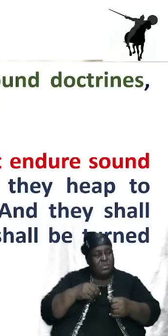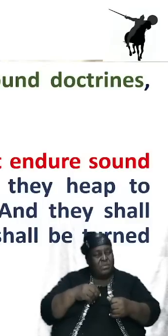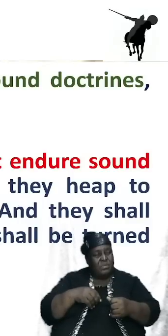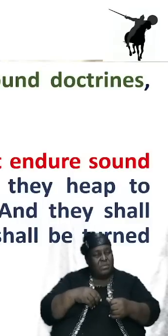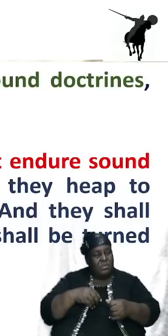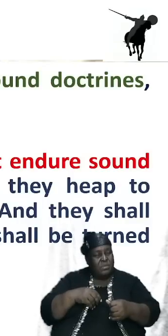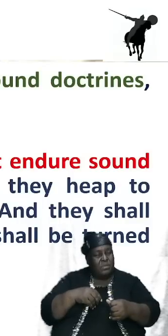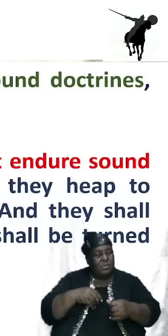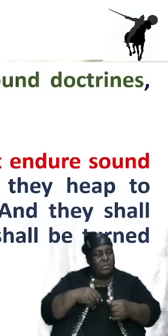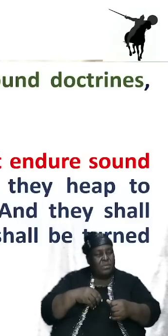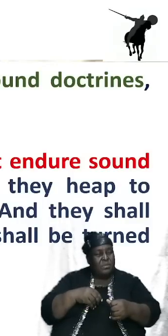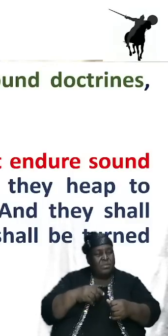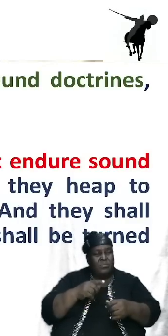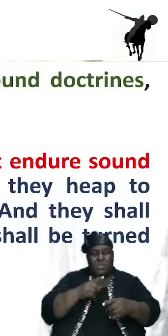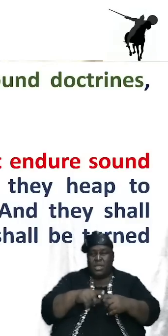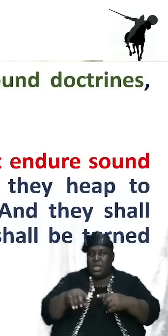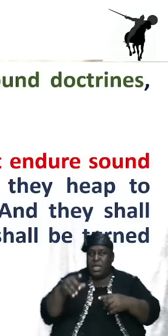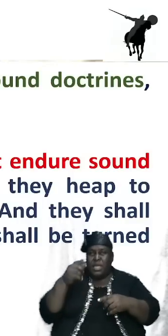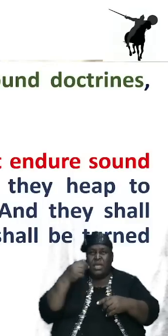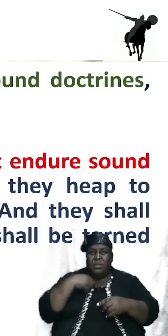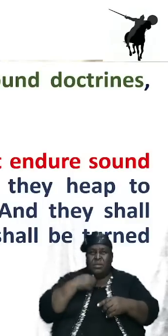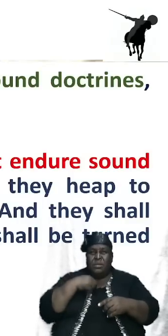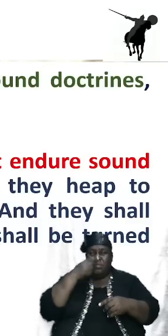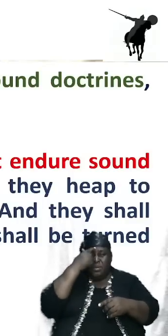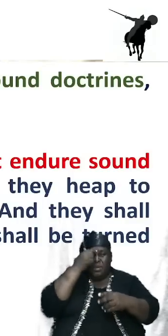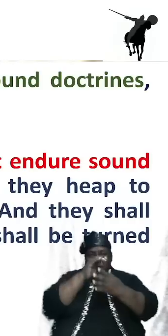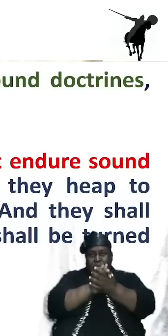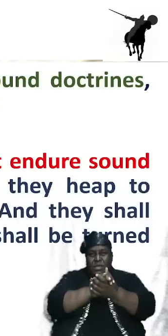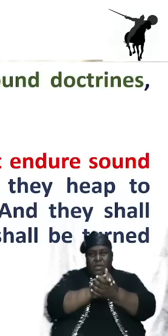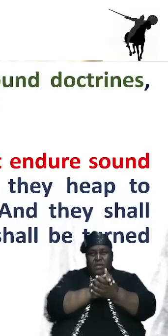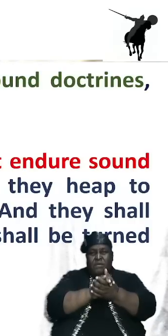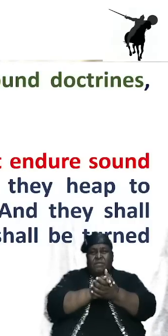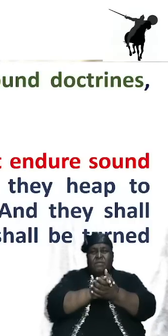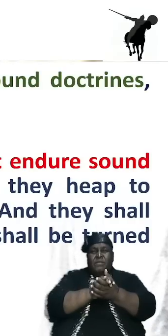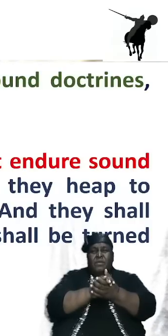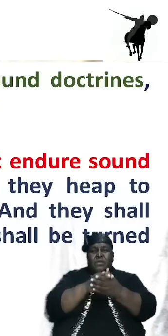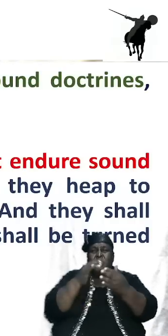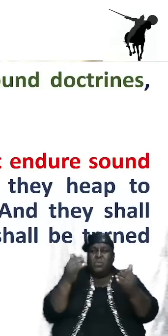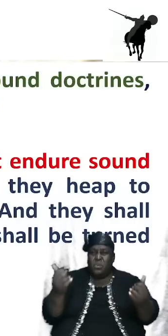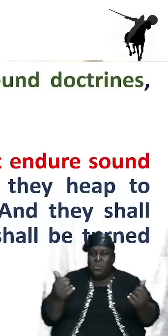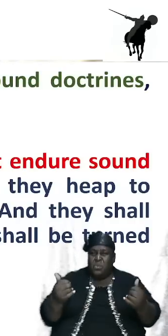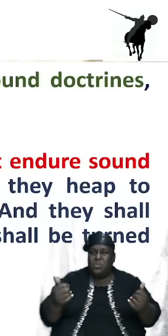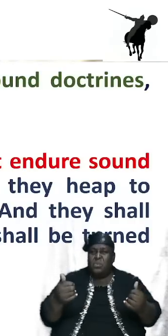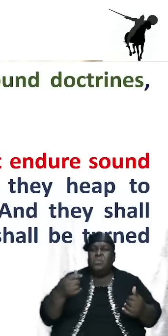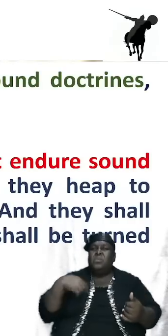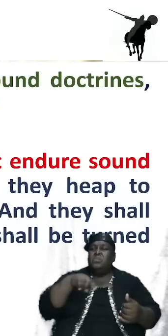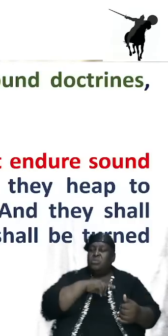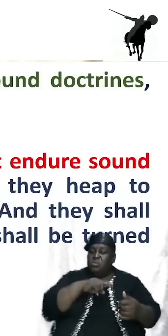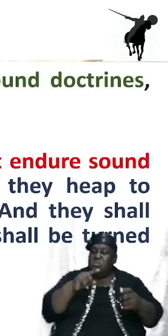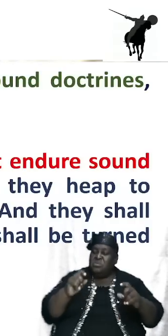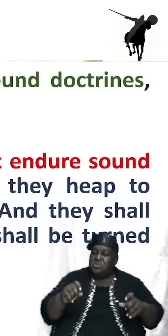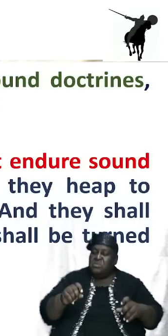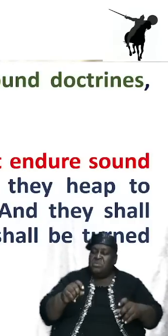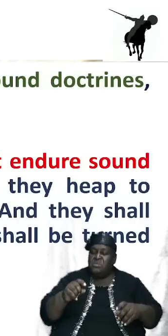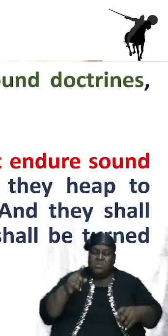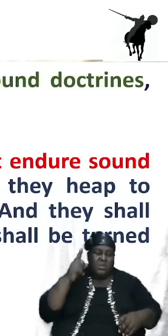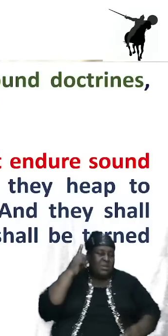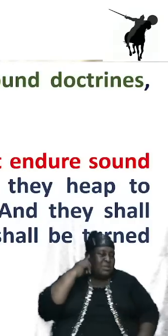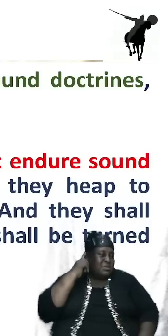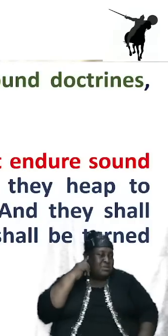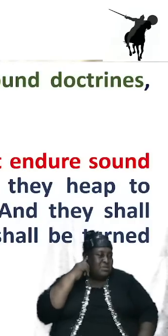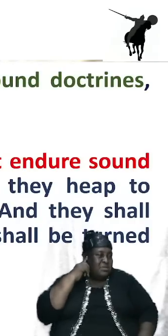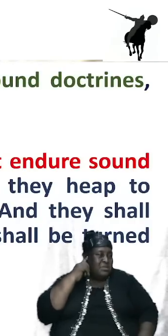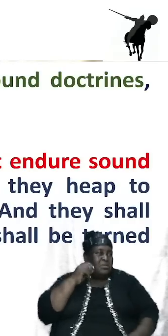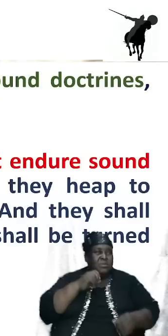this. But I strongly believe that even more now, we need to look out for this. He said, for the time will come. So